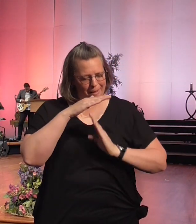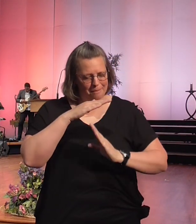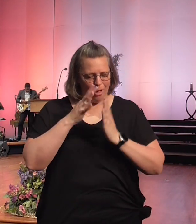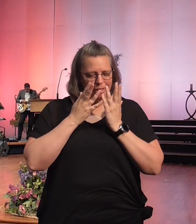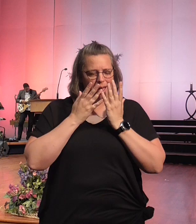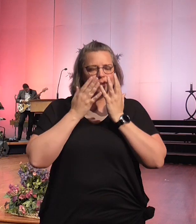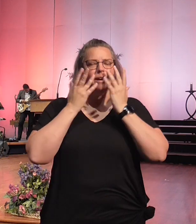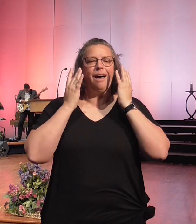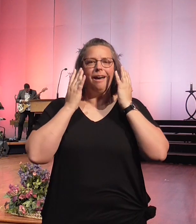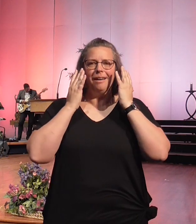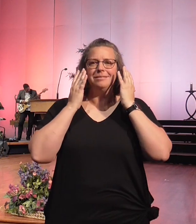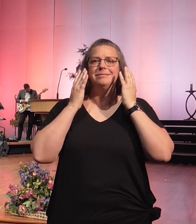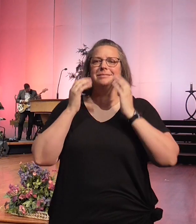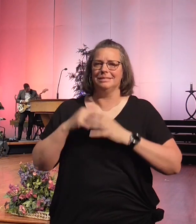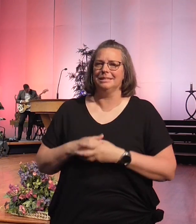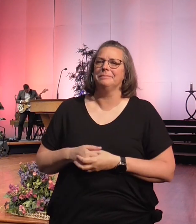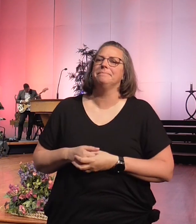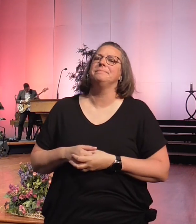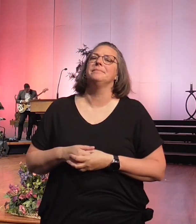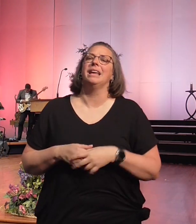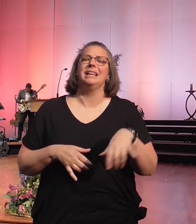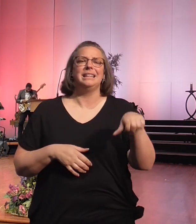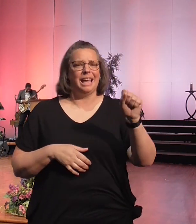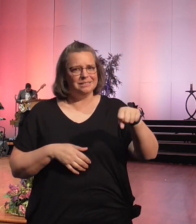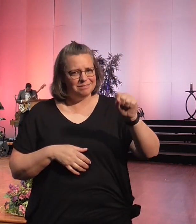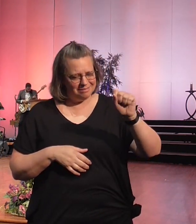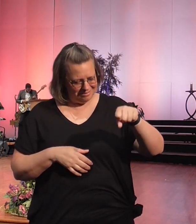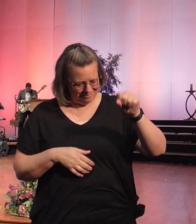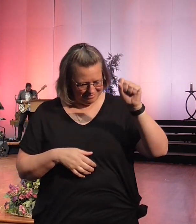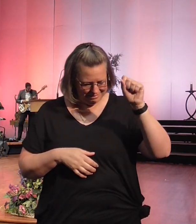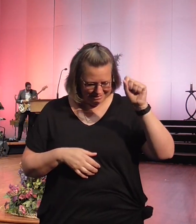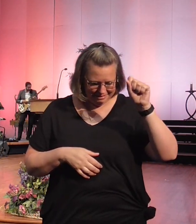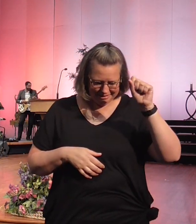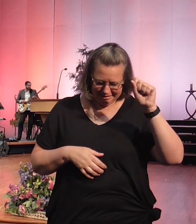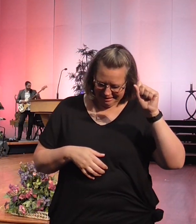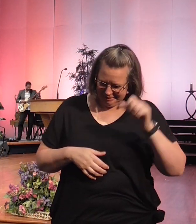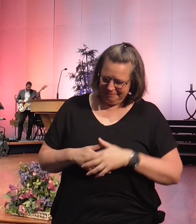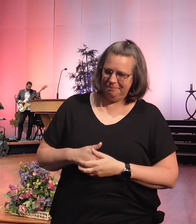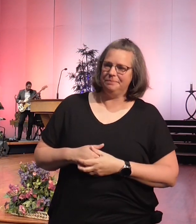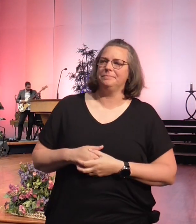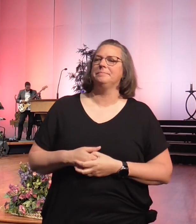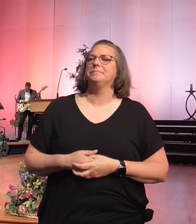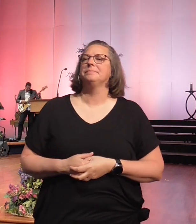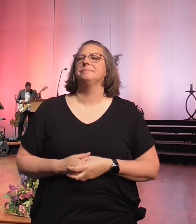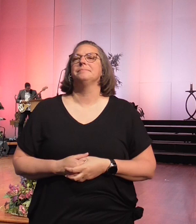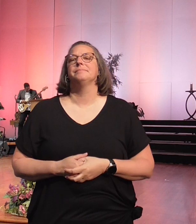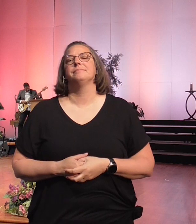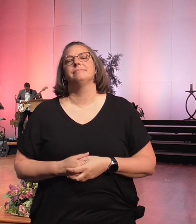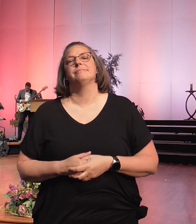and kind. Yeah, yeah.